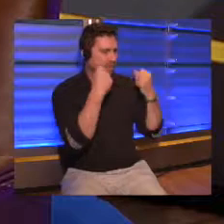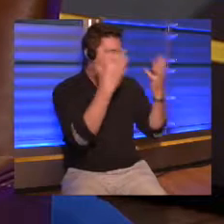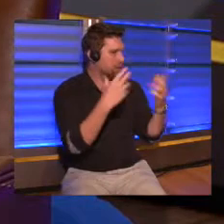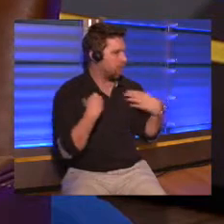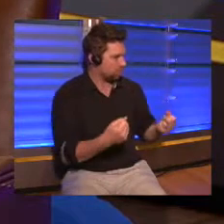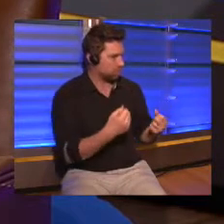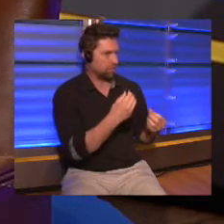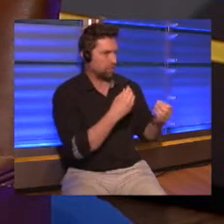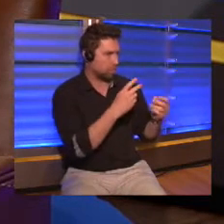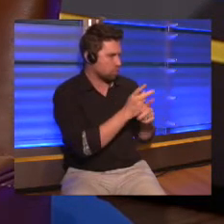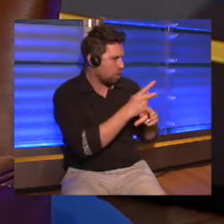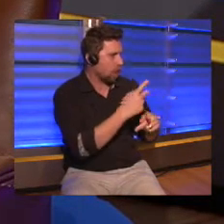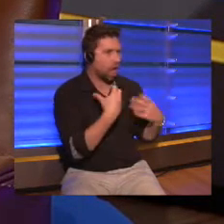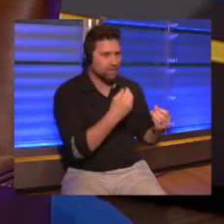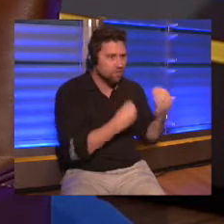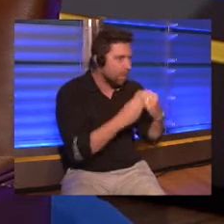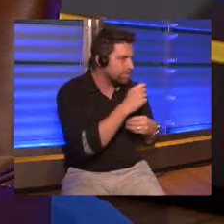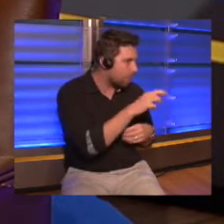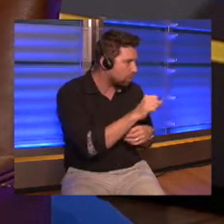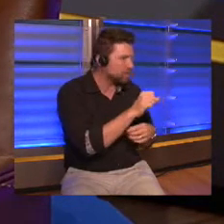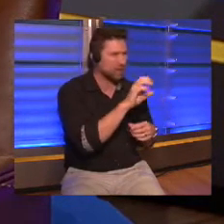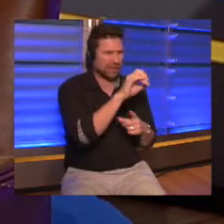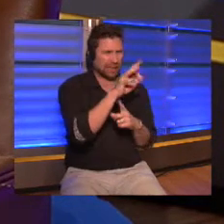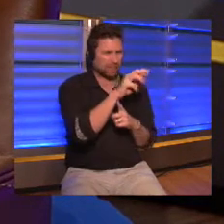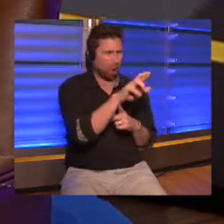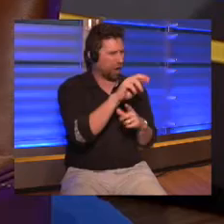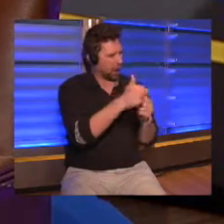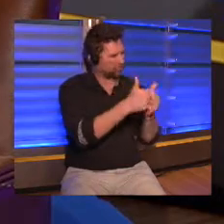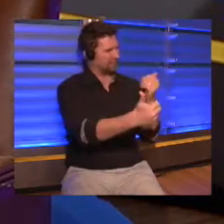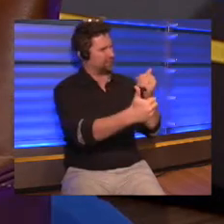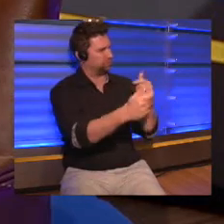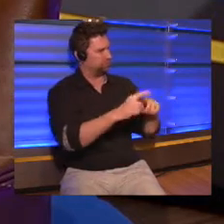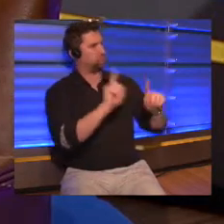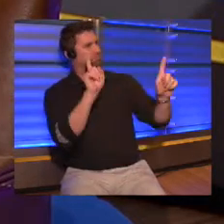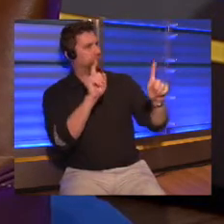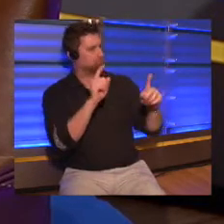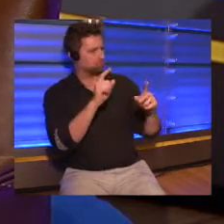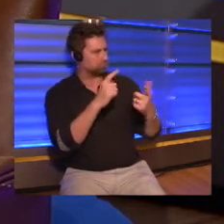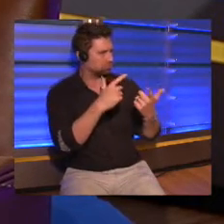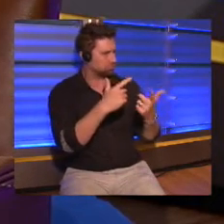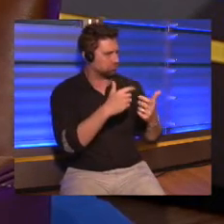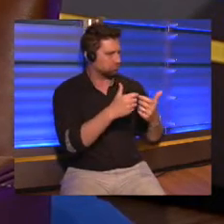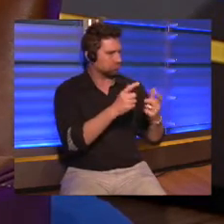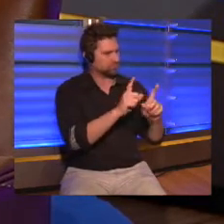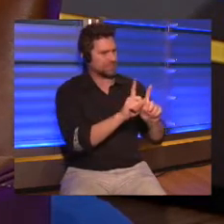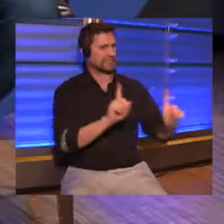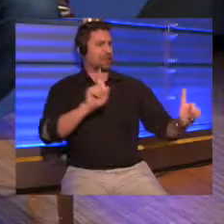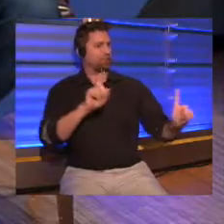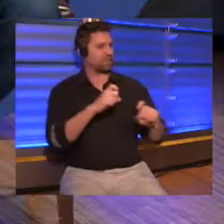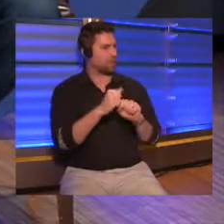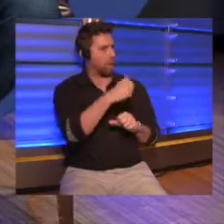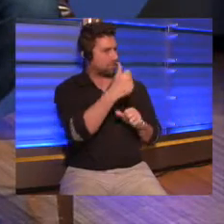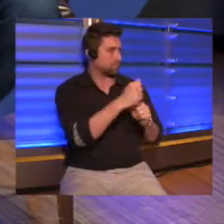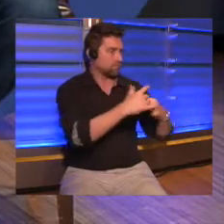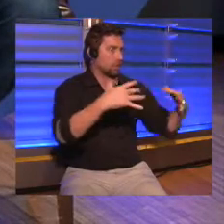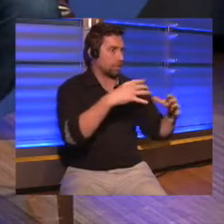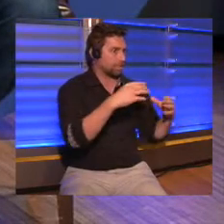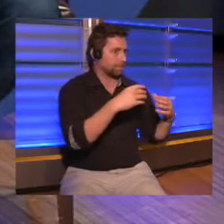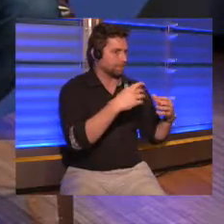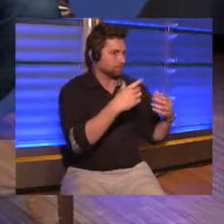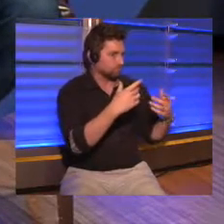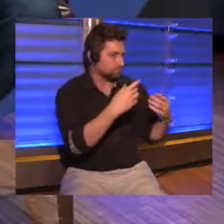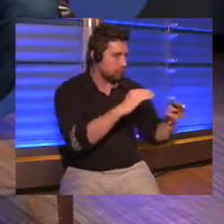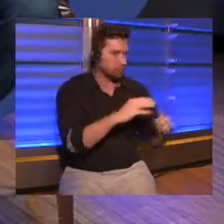bars. How does Cliff Bar continue to differentiate itself in an ever-expanding market? So I'll say innovation. You guys tasted a little bit